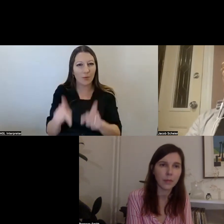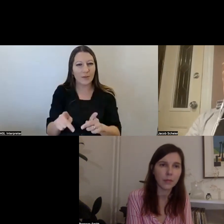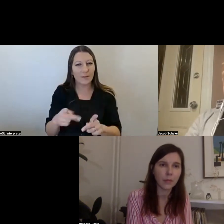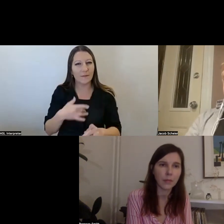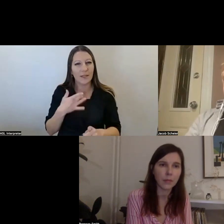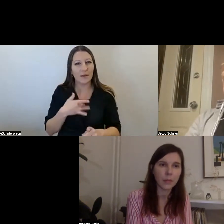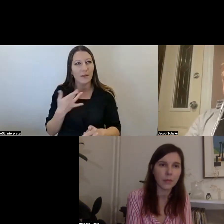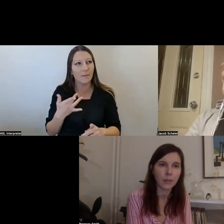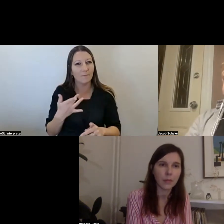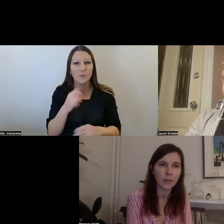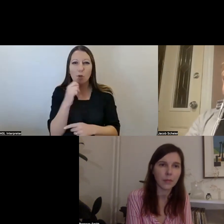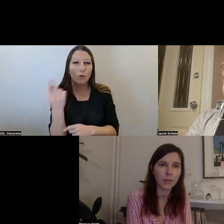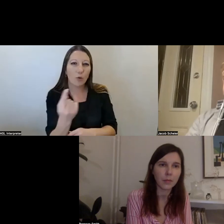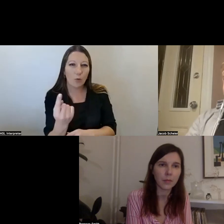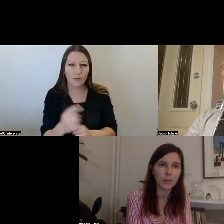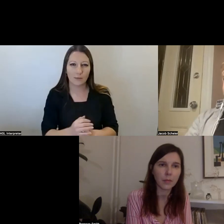experiences.